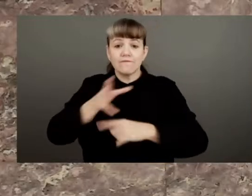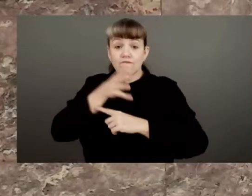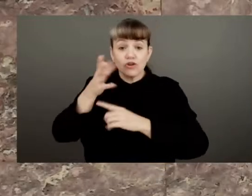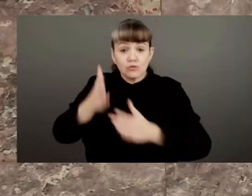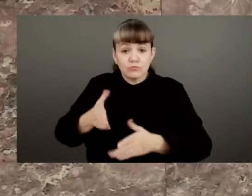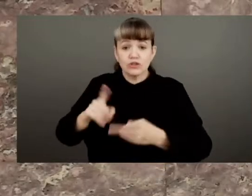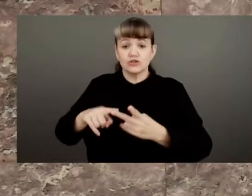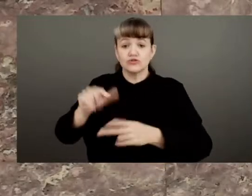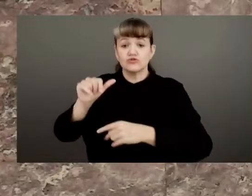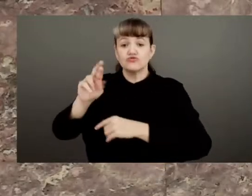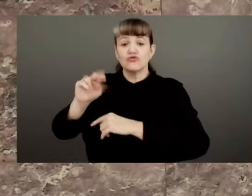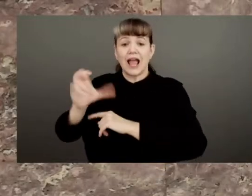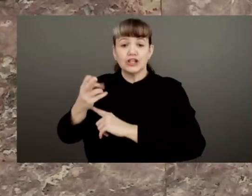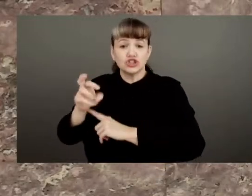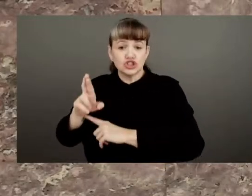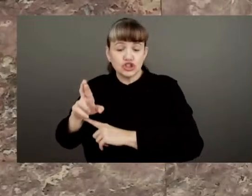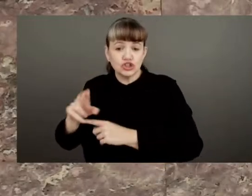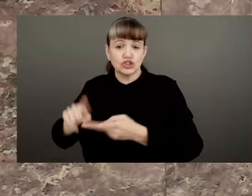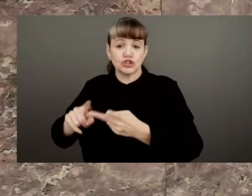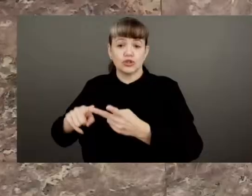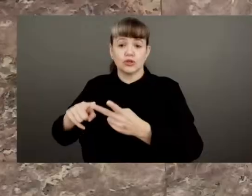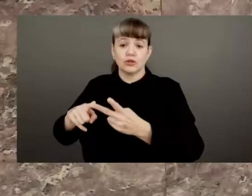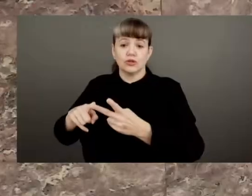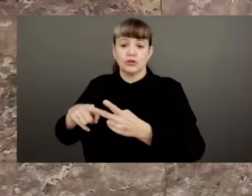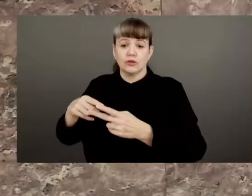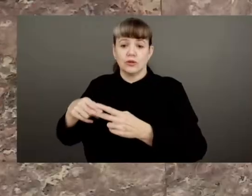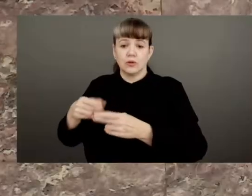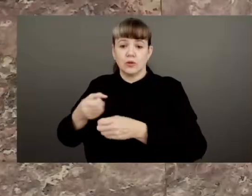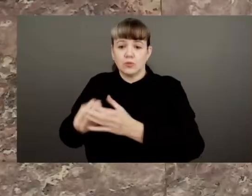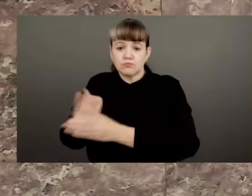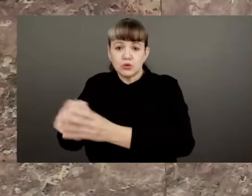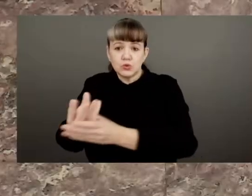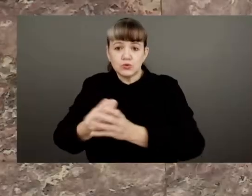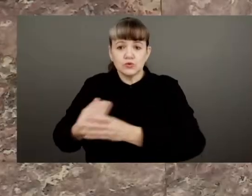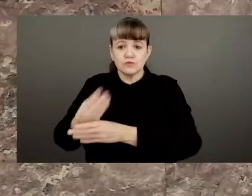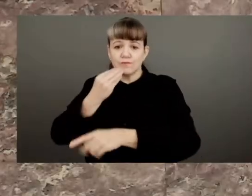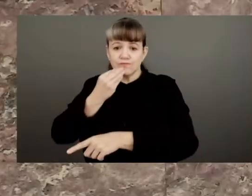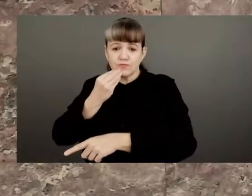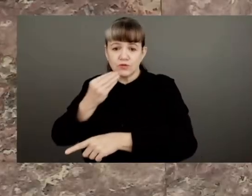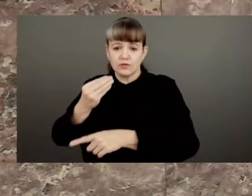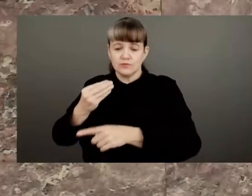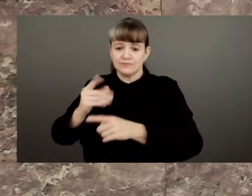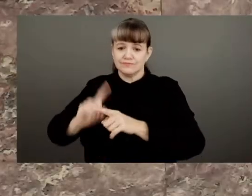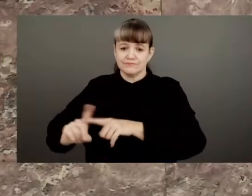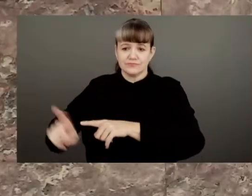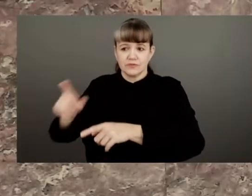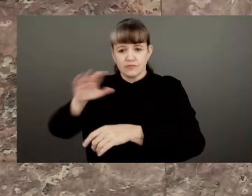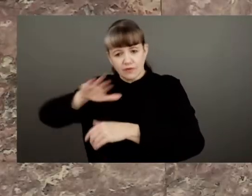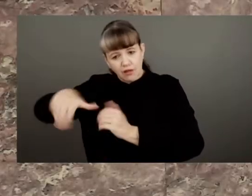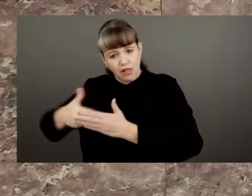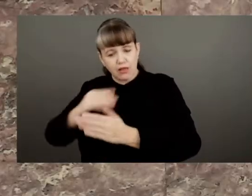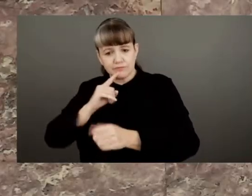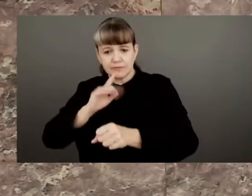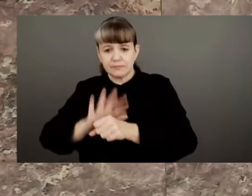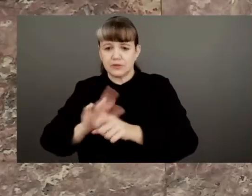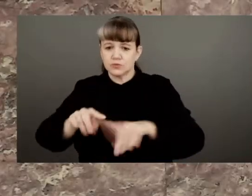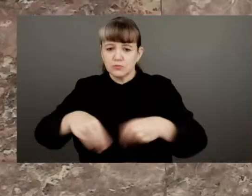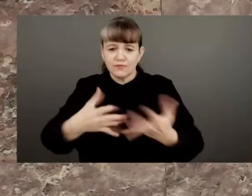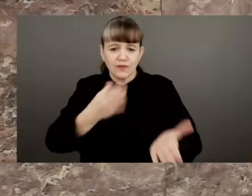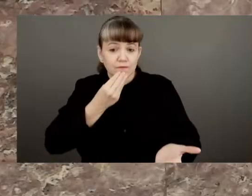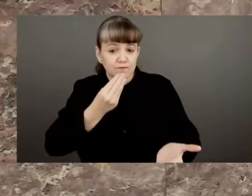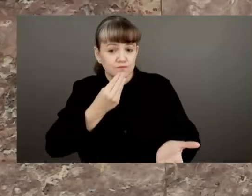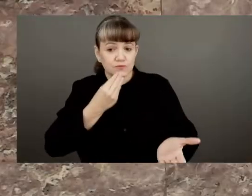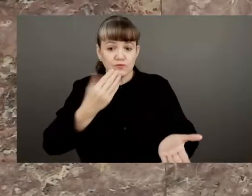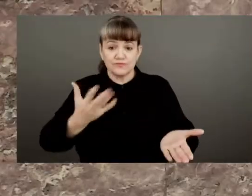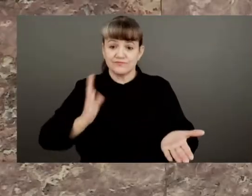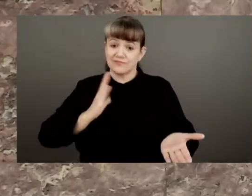to their craft has helped them overcome major challenges such as an unprecedented series of climate events that cause much damage to